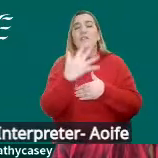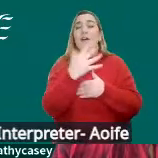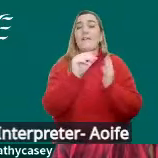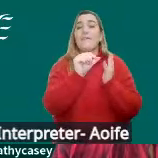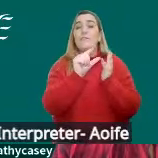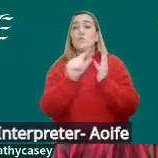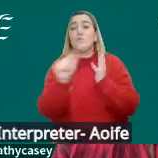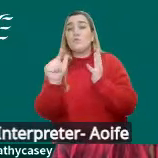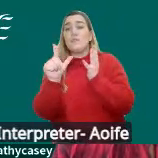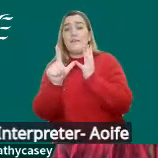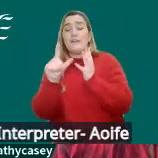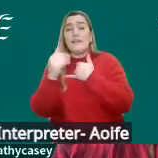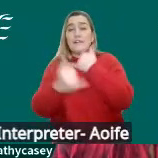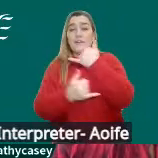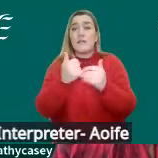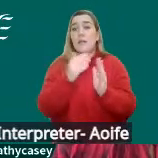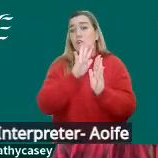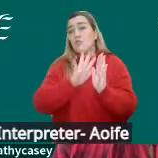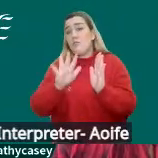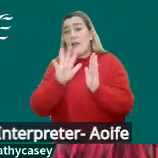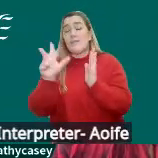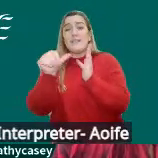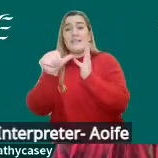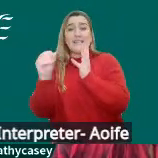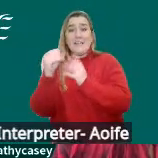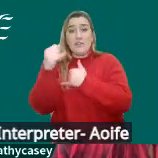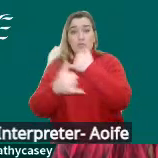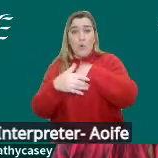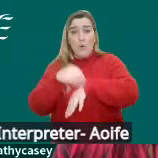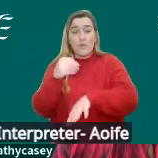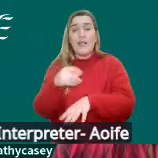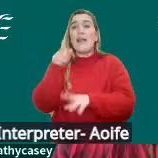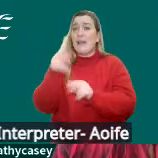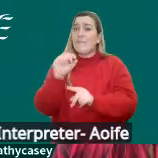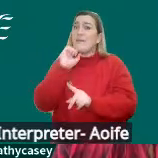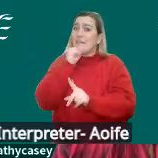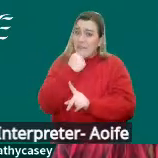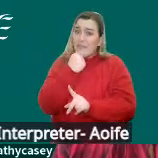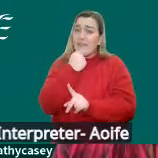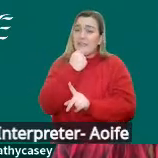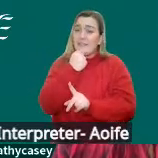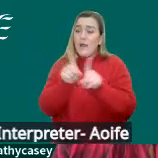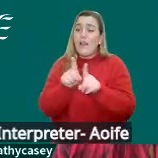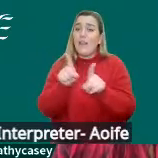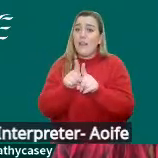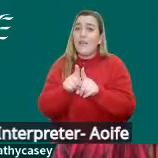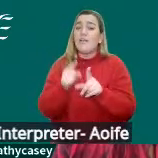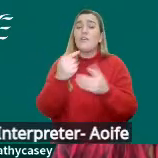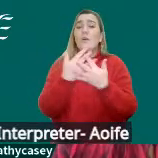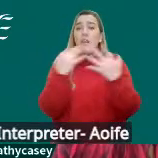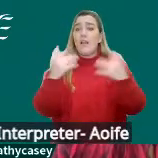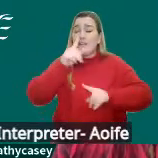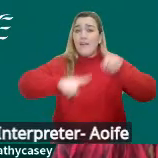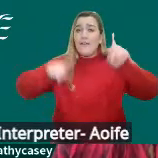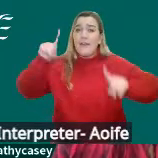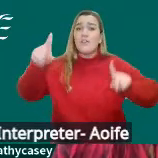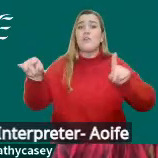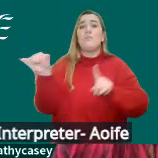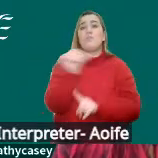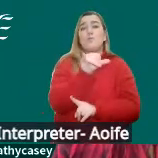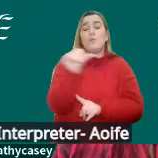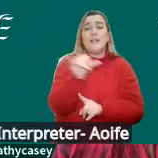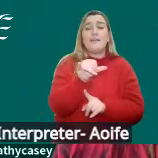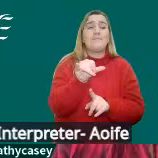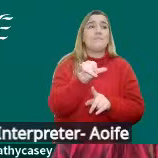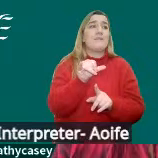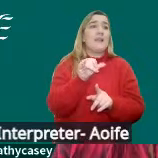our 60s, and in those women, they can also be quite severe. There's a lot of variation between ethnic groups and